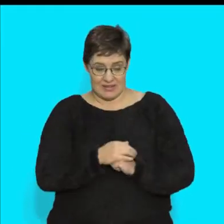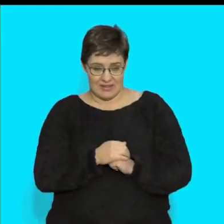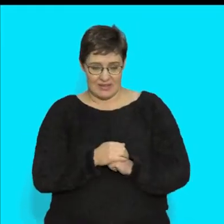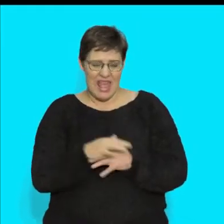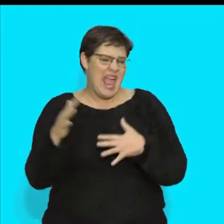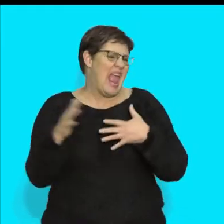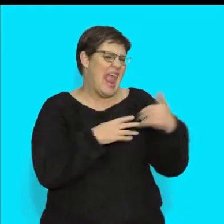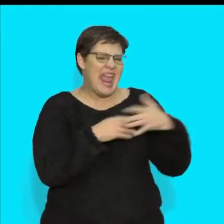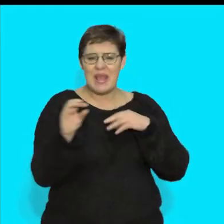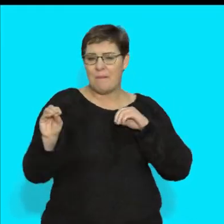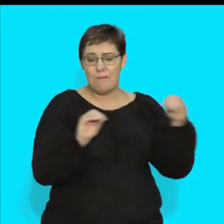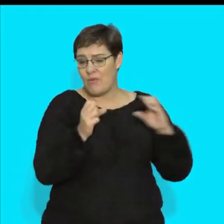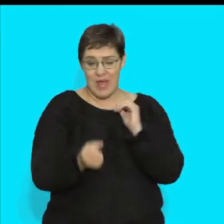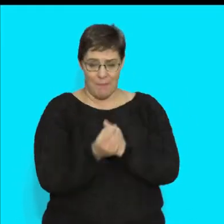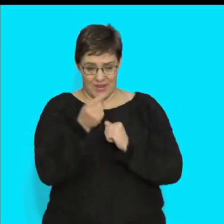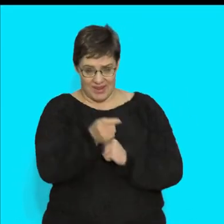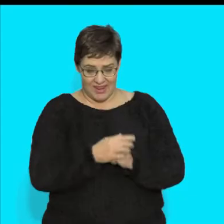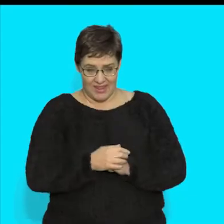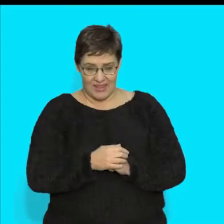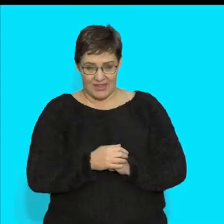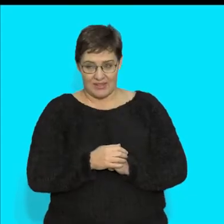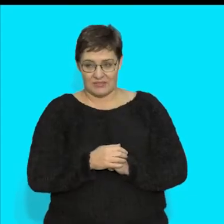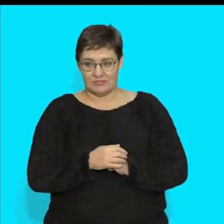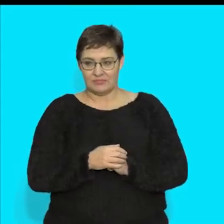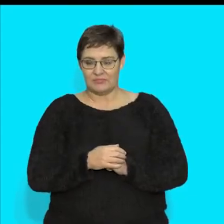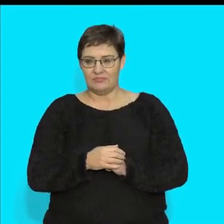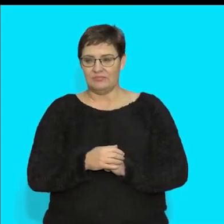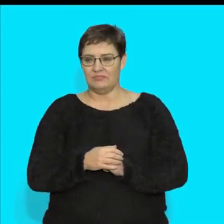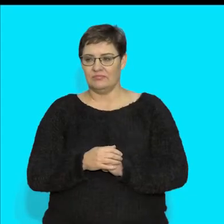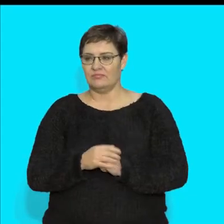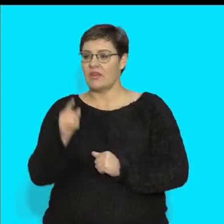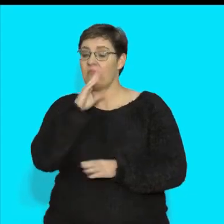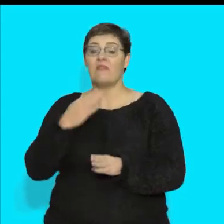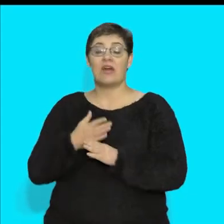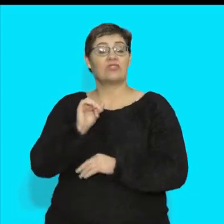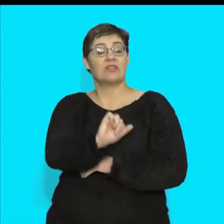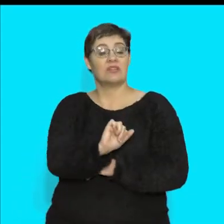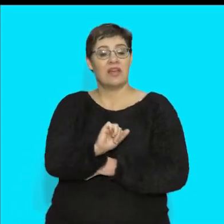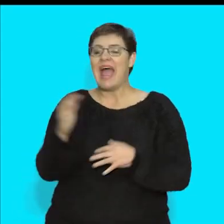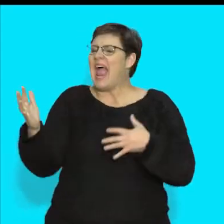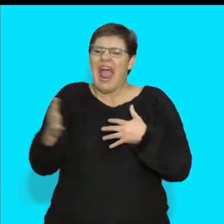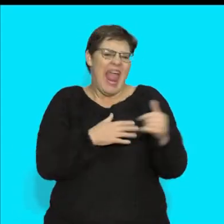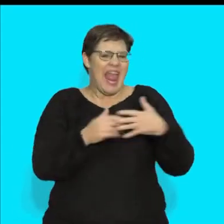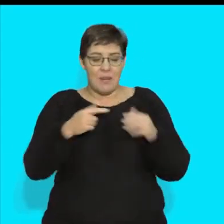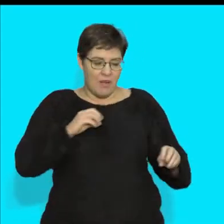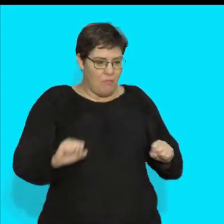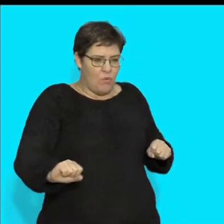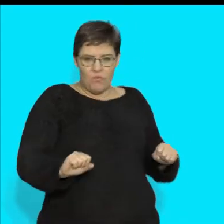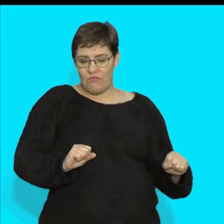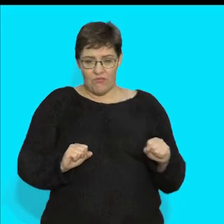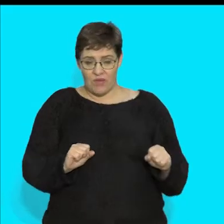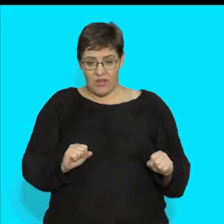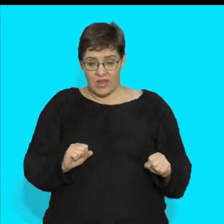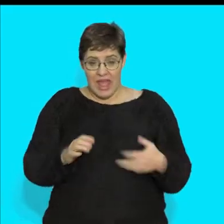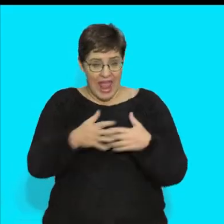occurs. Any kind of movement occurs here. And if we want to, right, so if I go back to the function, anytime I want to